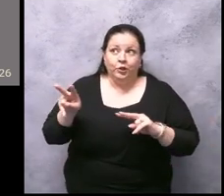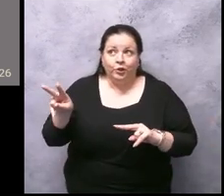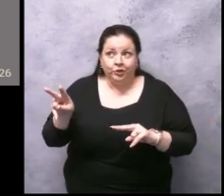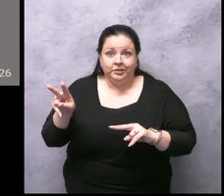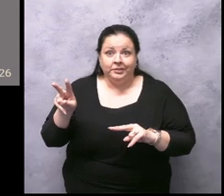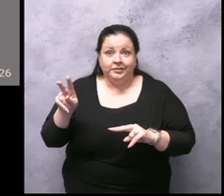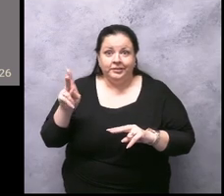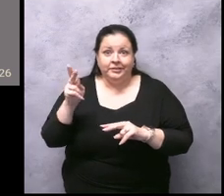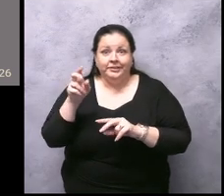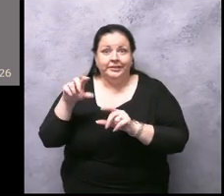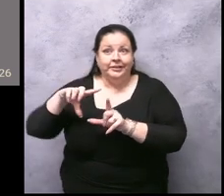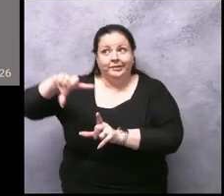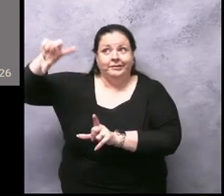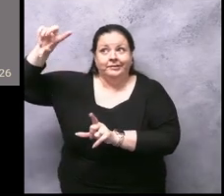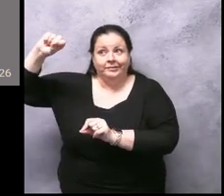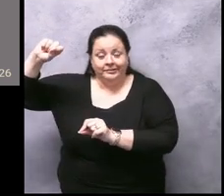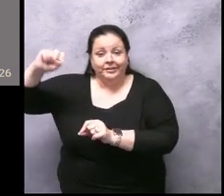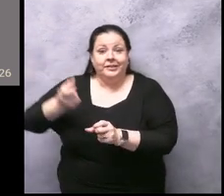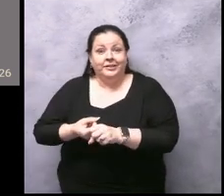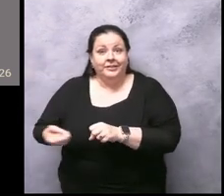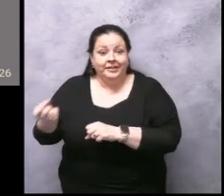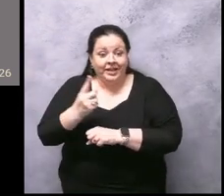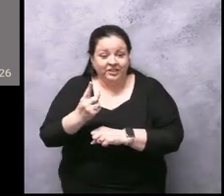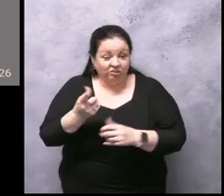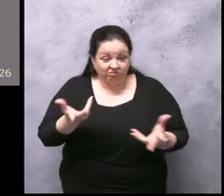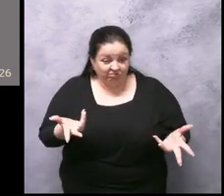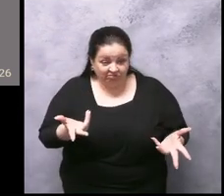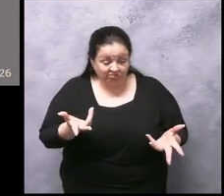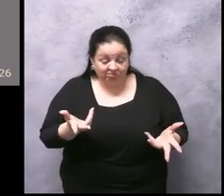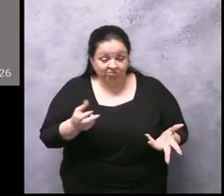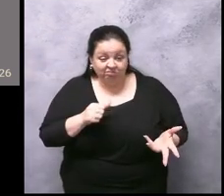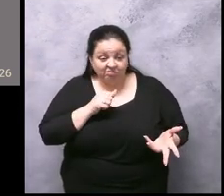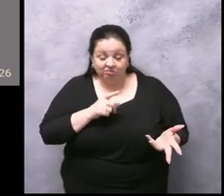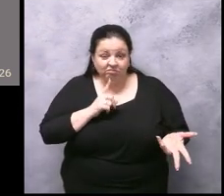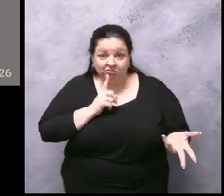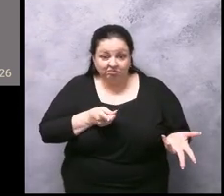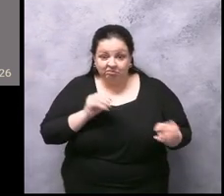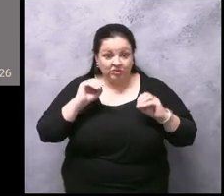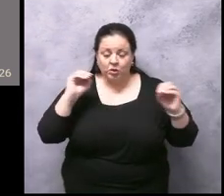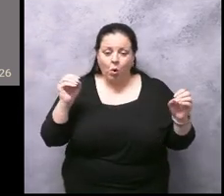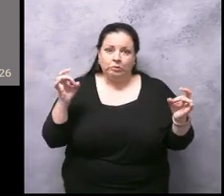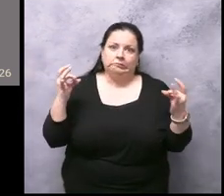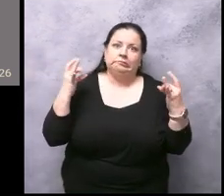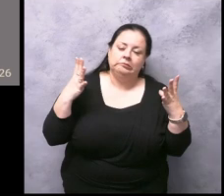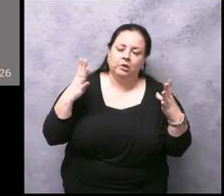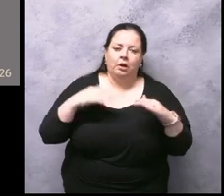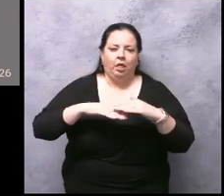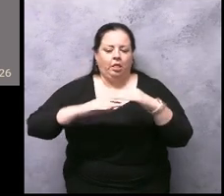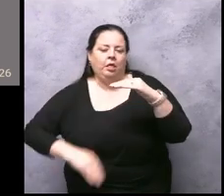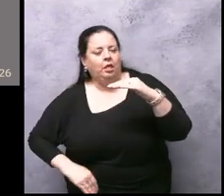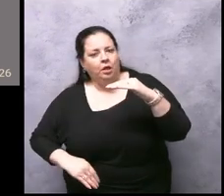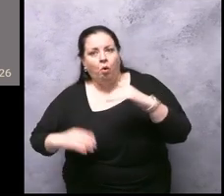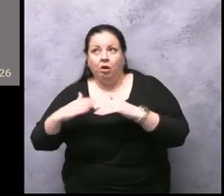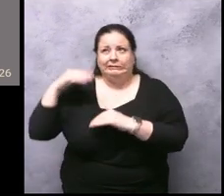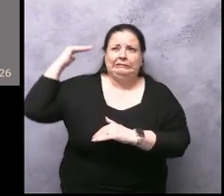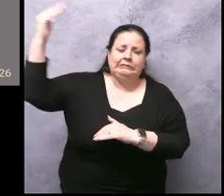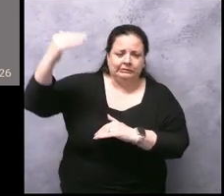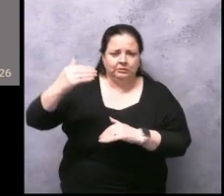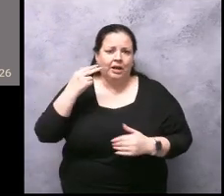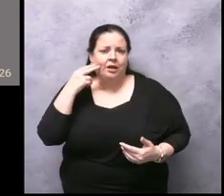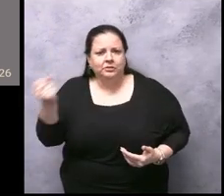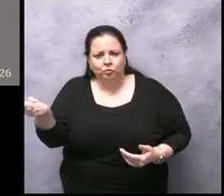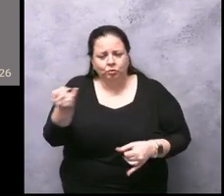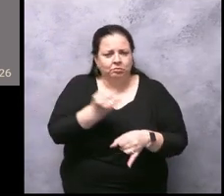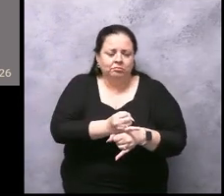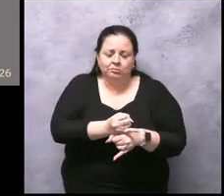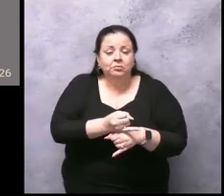the legend. Next year, there is not projected to be any terribly underutilized or overutilized high schools.